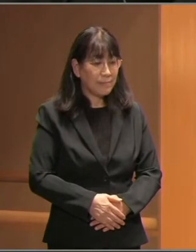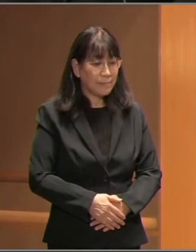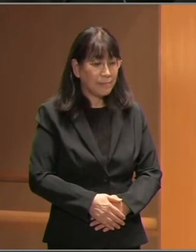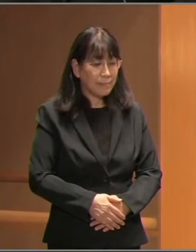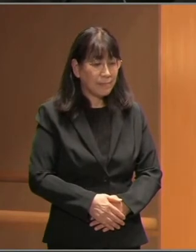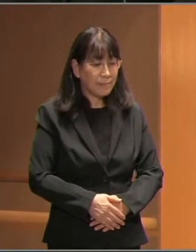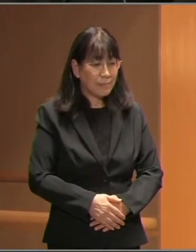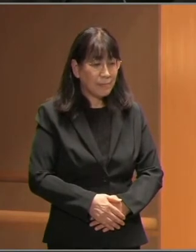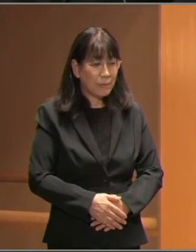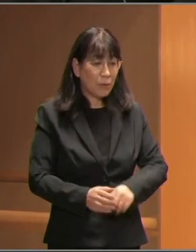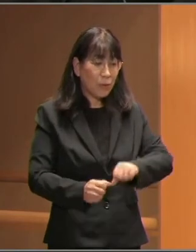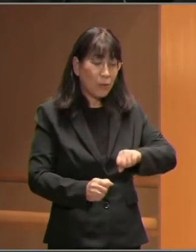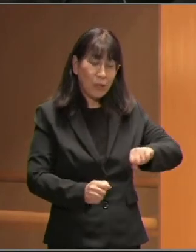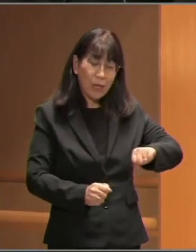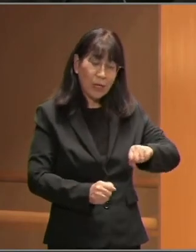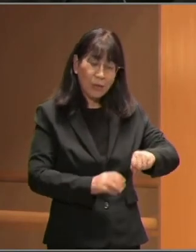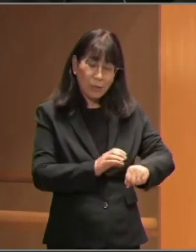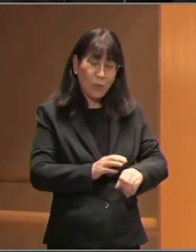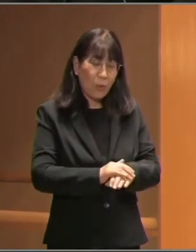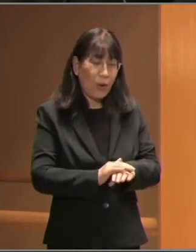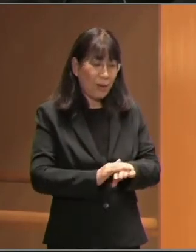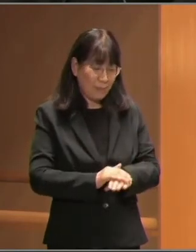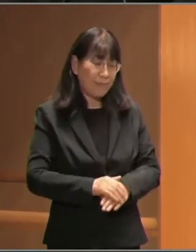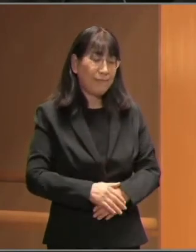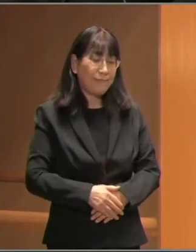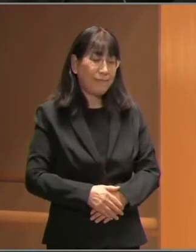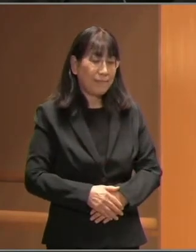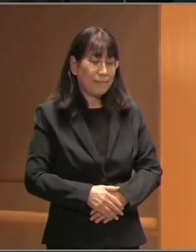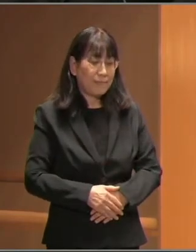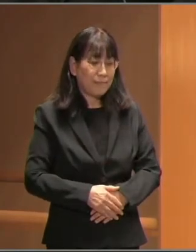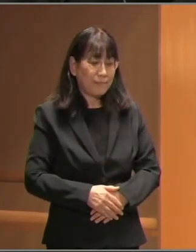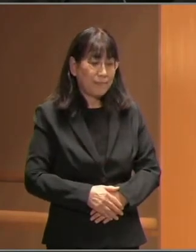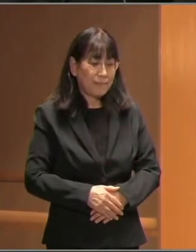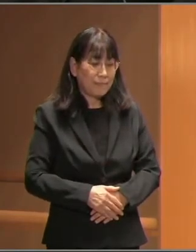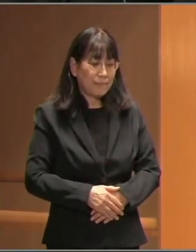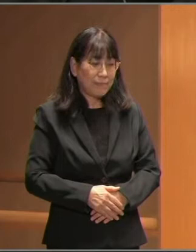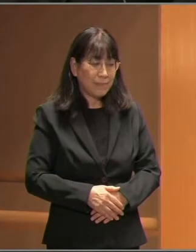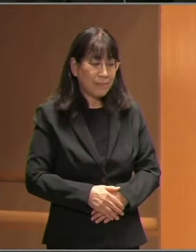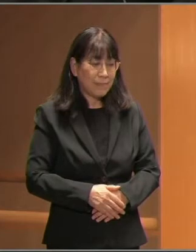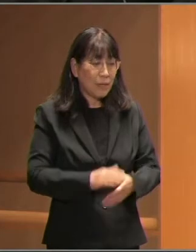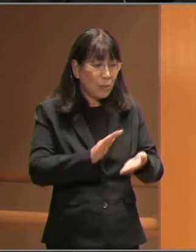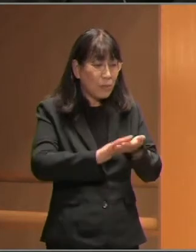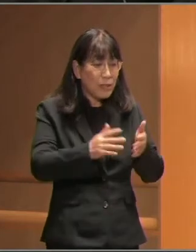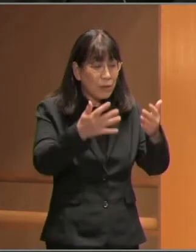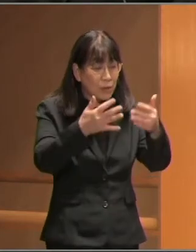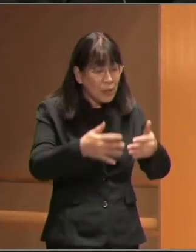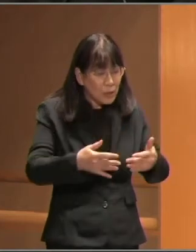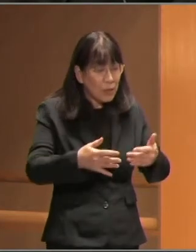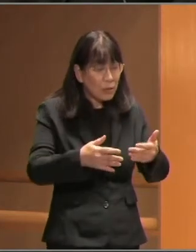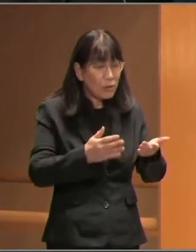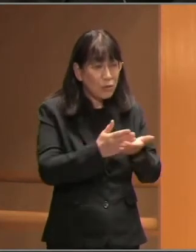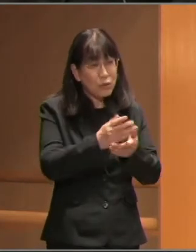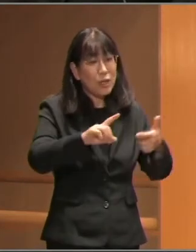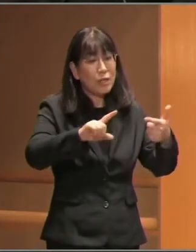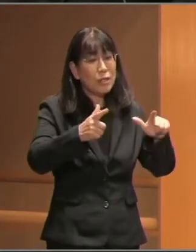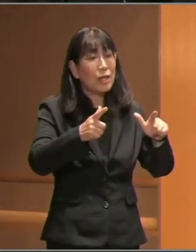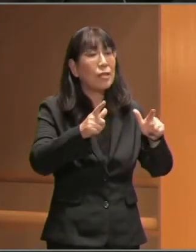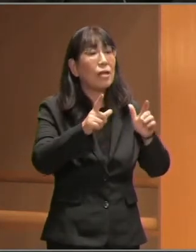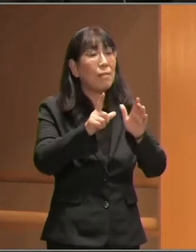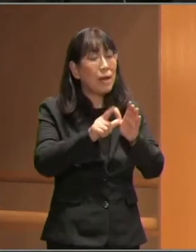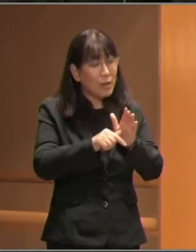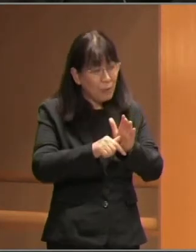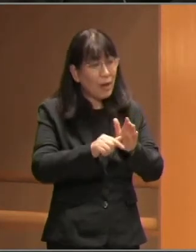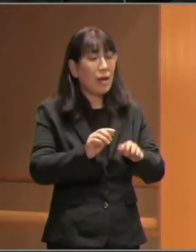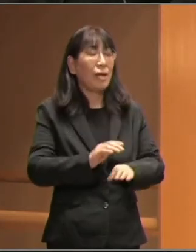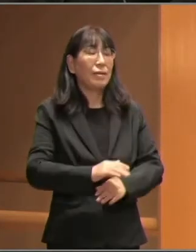on the left side, you find different colored lines, and each different color shows